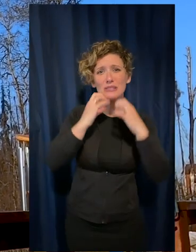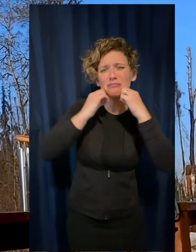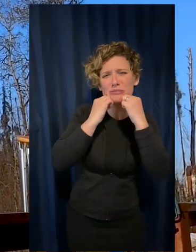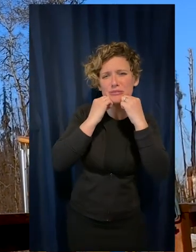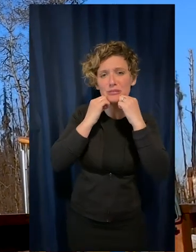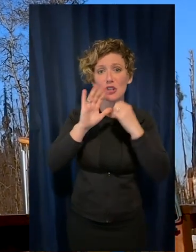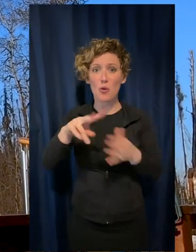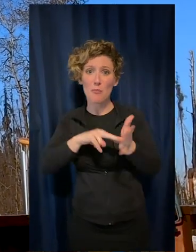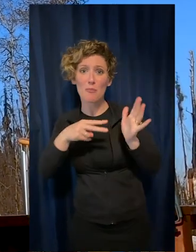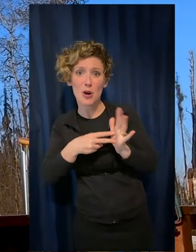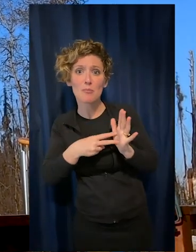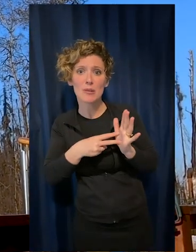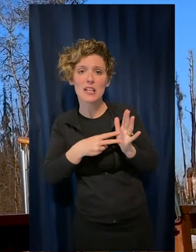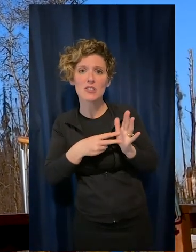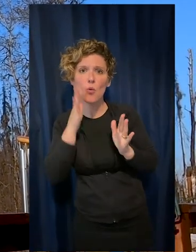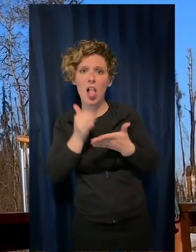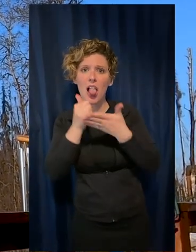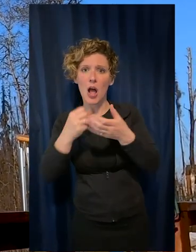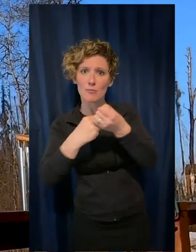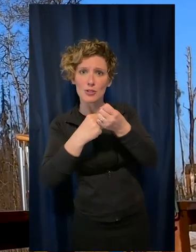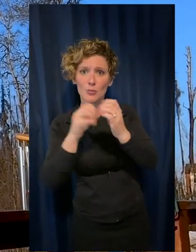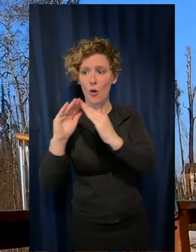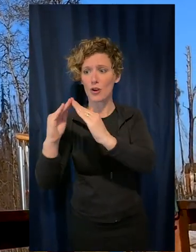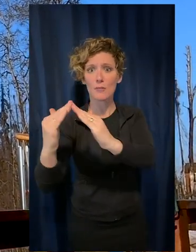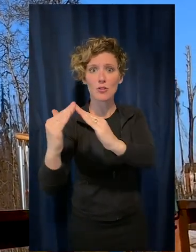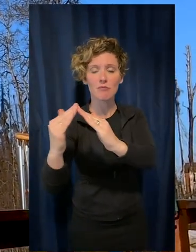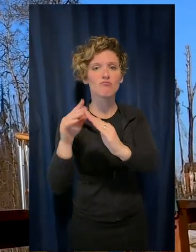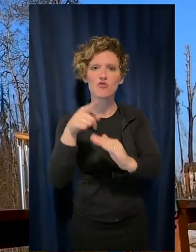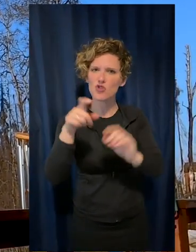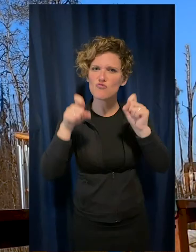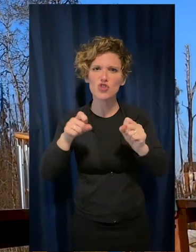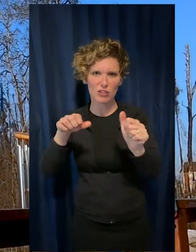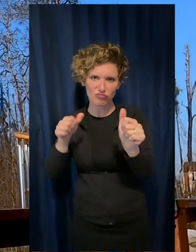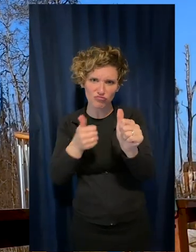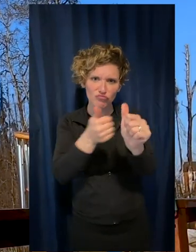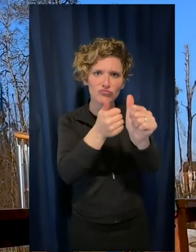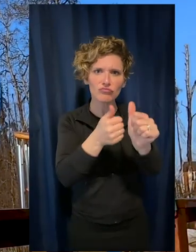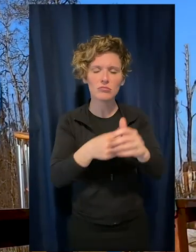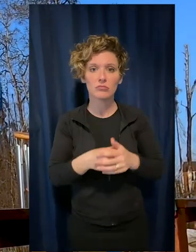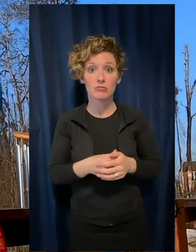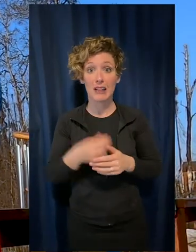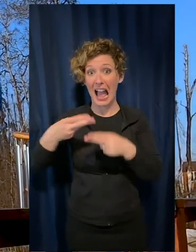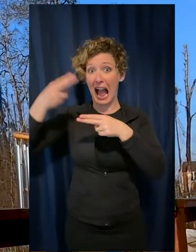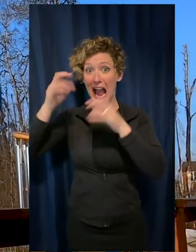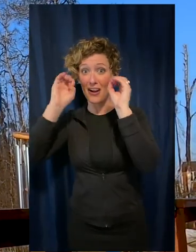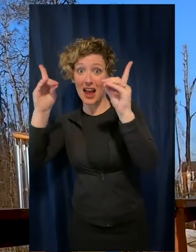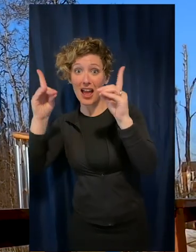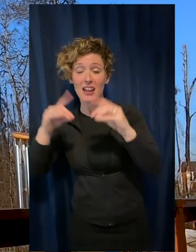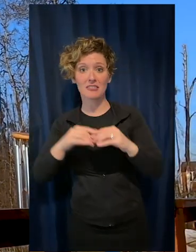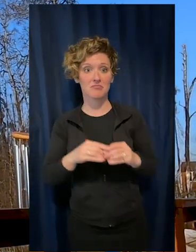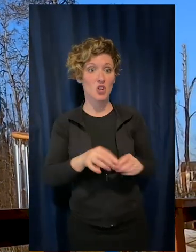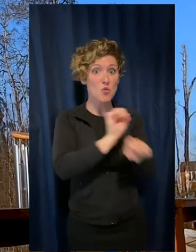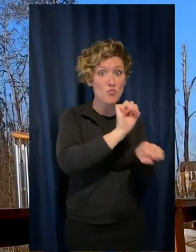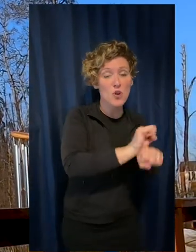the people around you are all things that are worthwhile pursuing, whether they're in higher education, vocation,